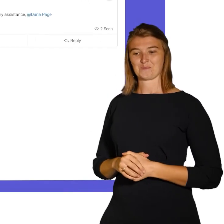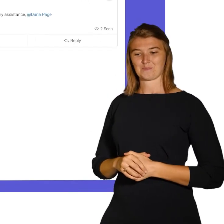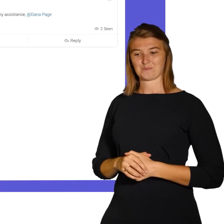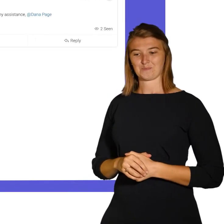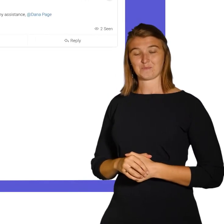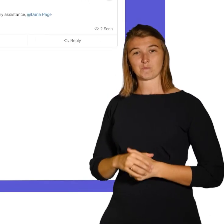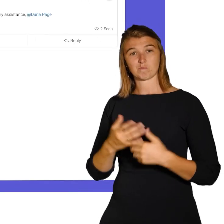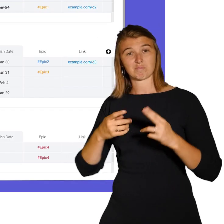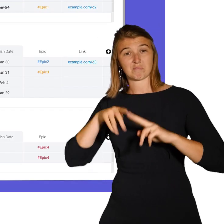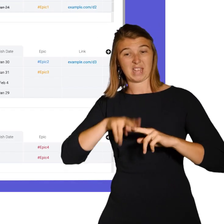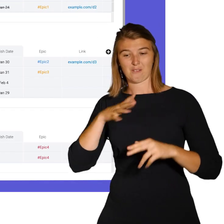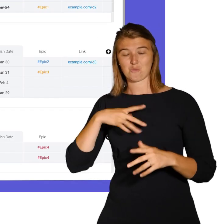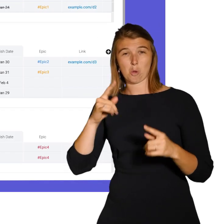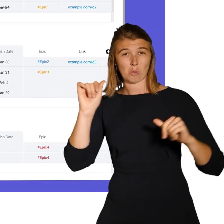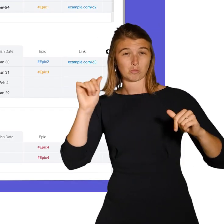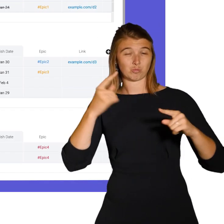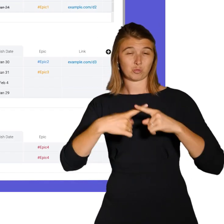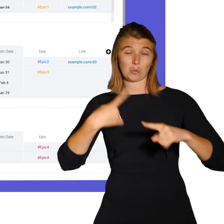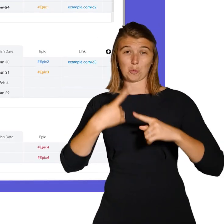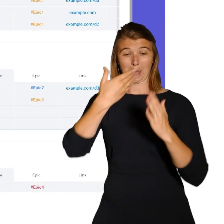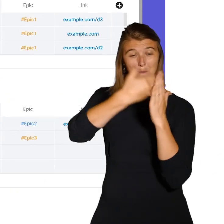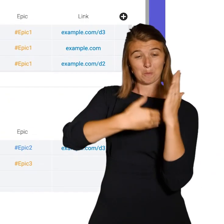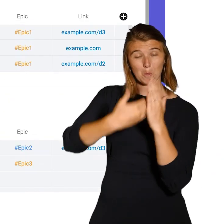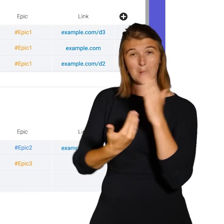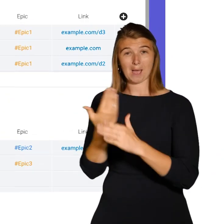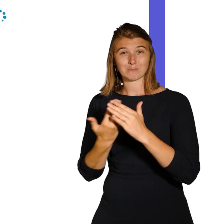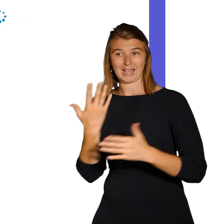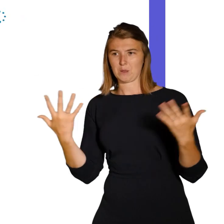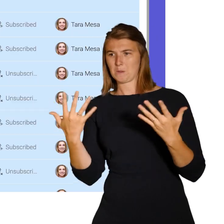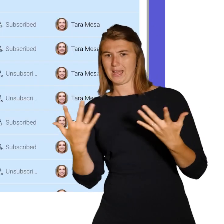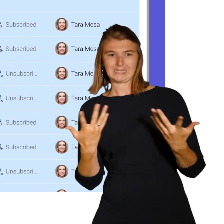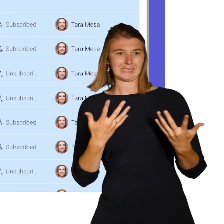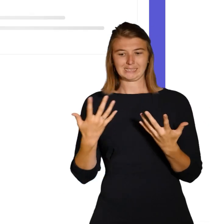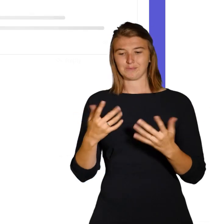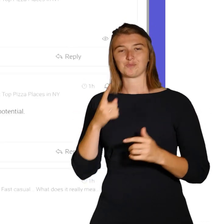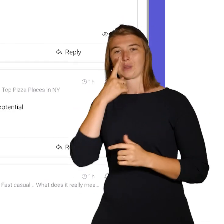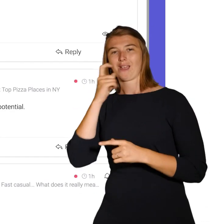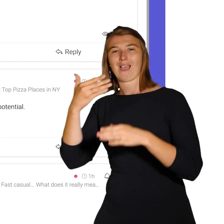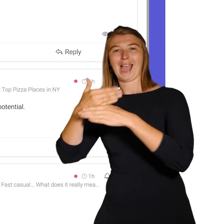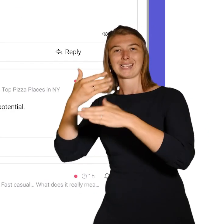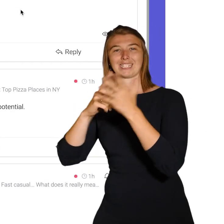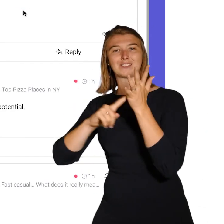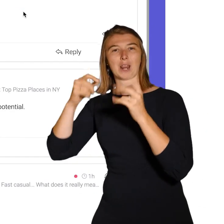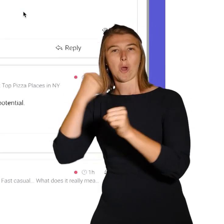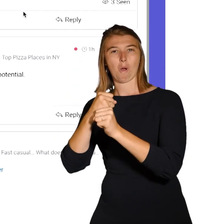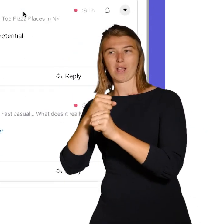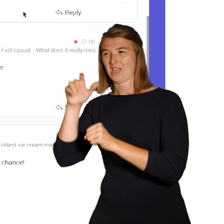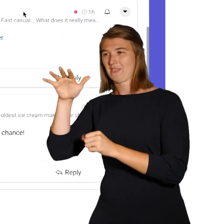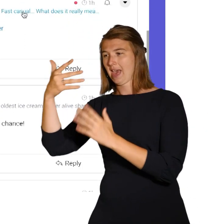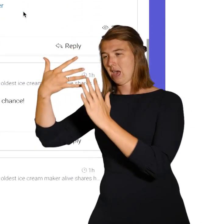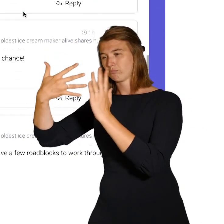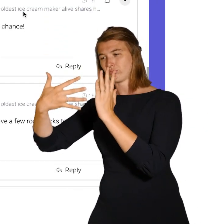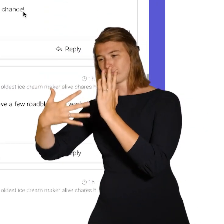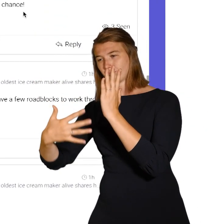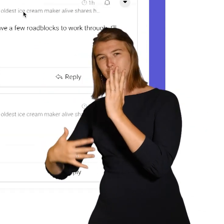Looking for a quick way to see all updates on a board? Check out the activity log. Here, you'll see a running list of all updates without